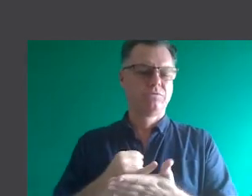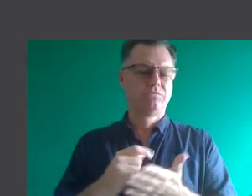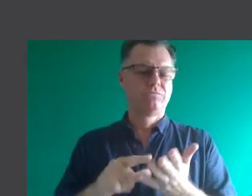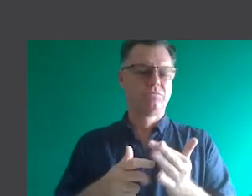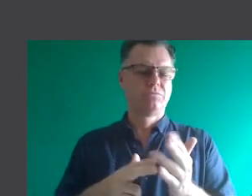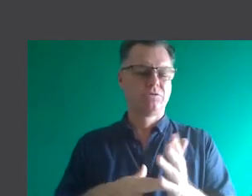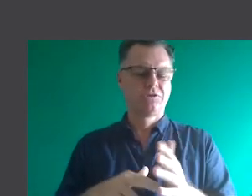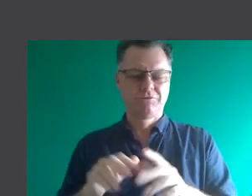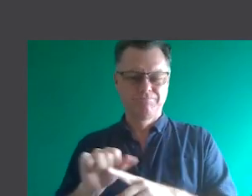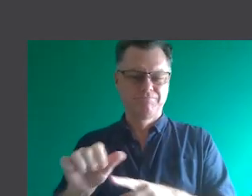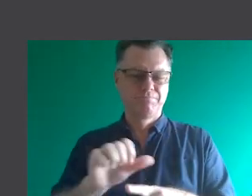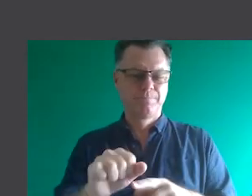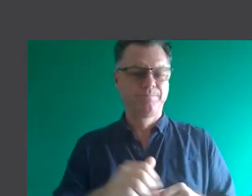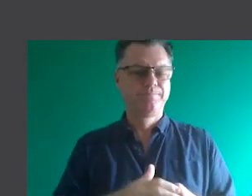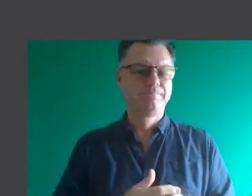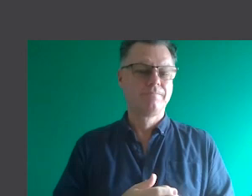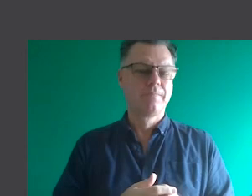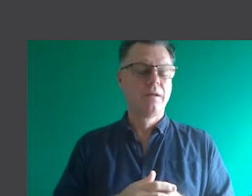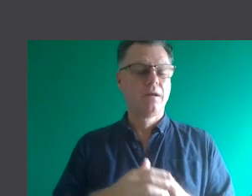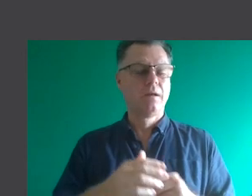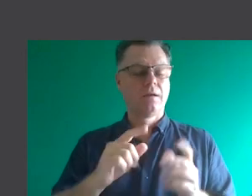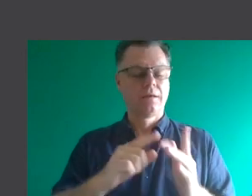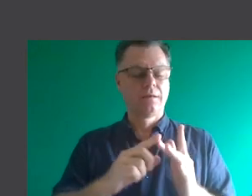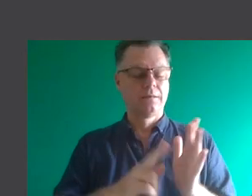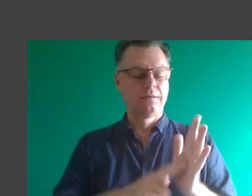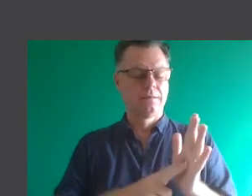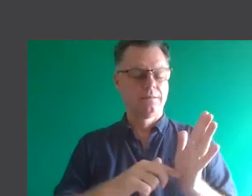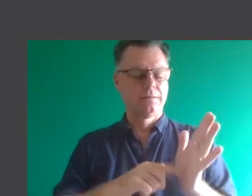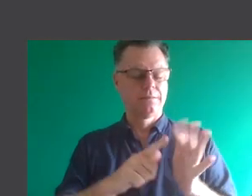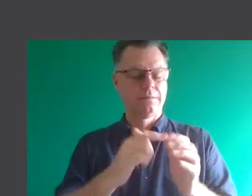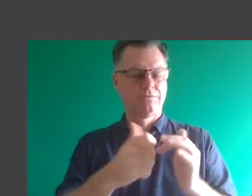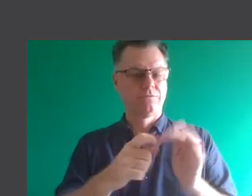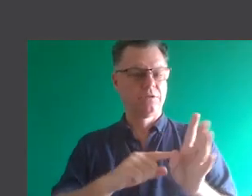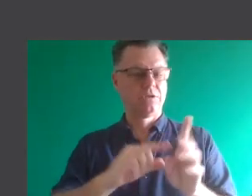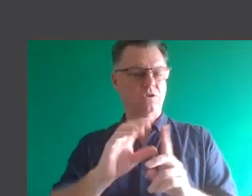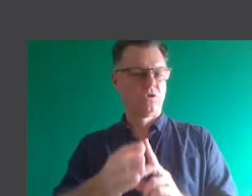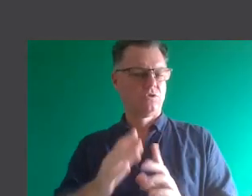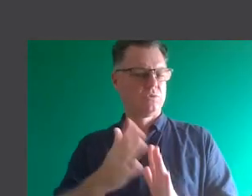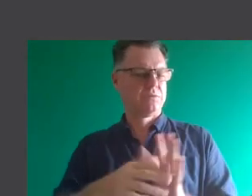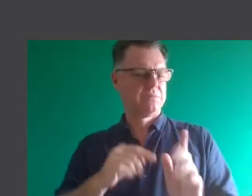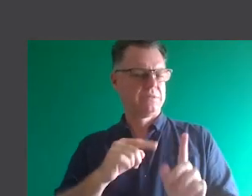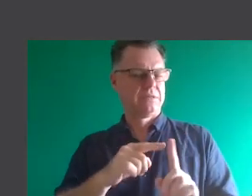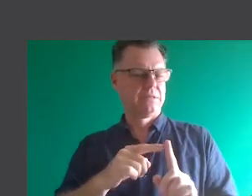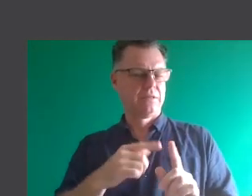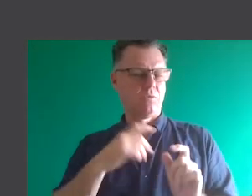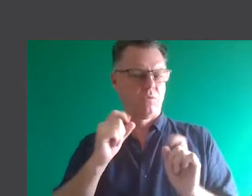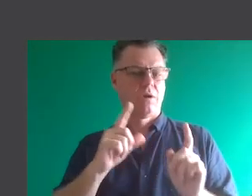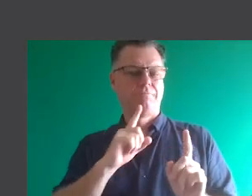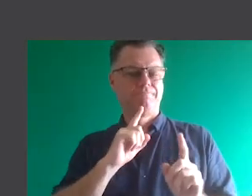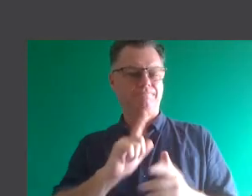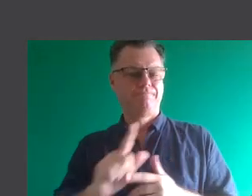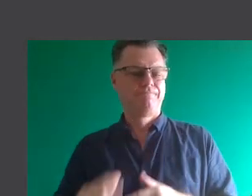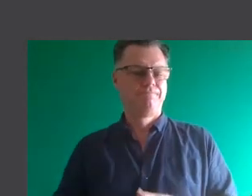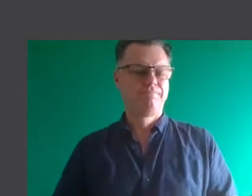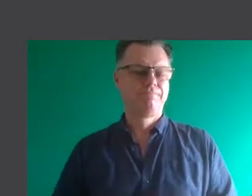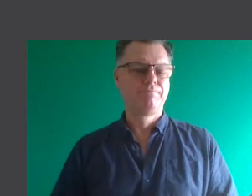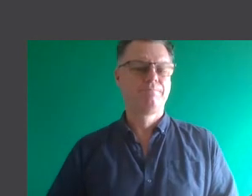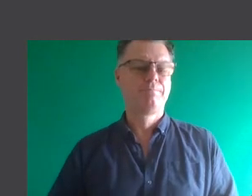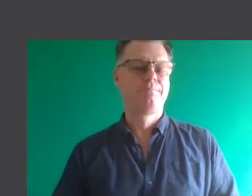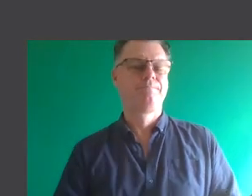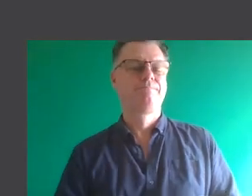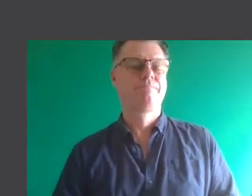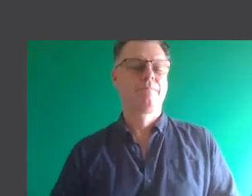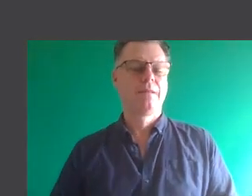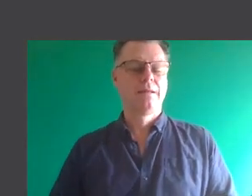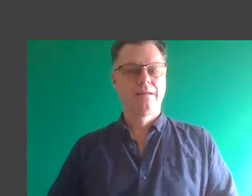well. What I would like to highlight perhaps is the culture of integrity and awareness. What I'll allude to later